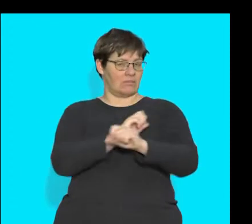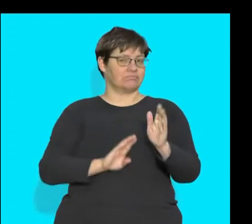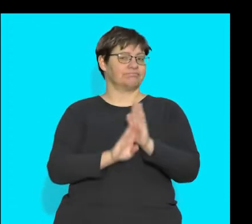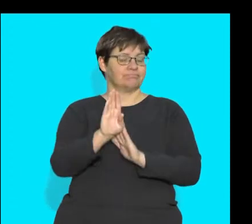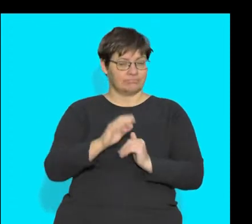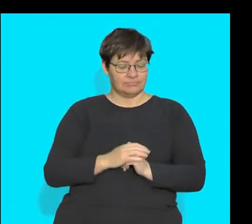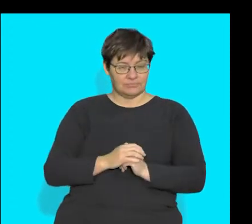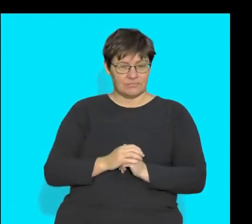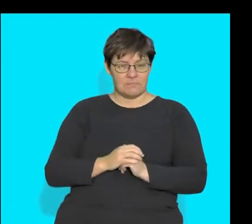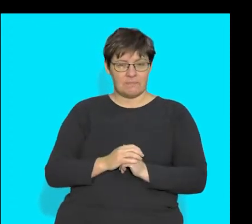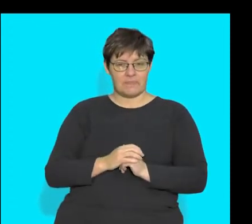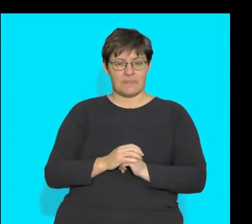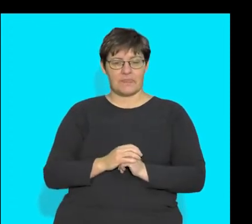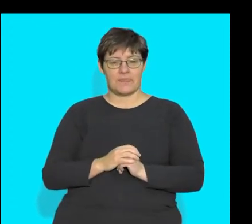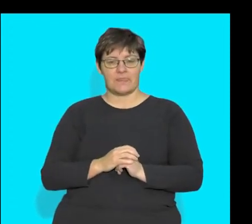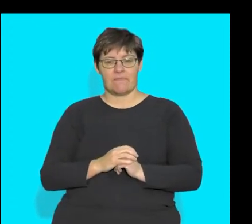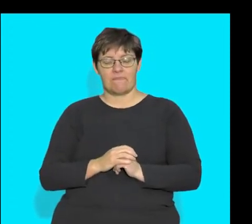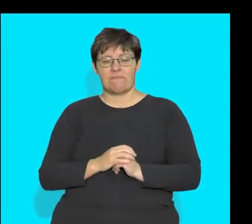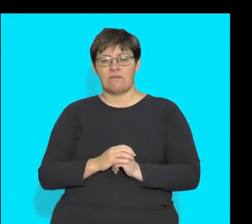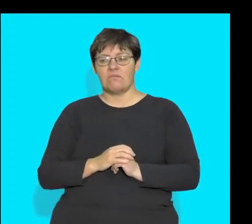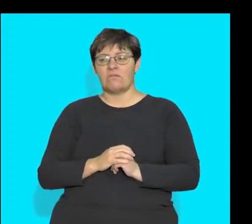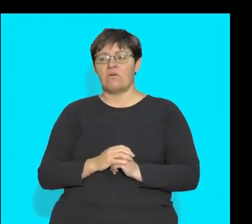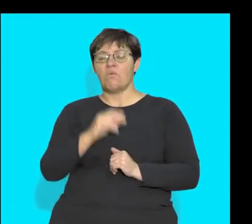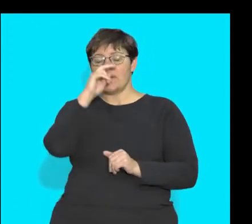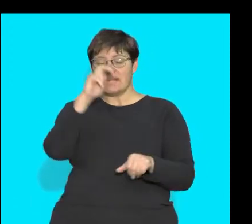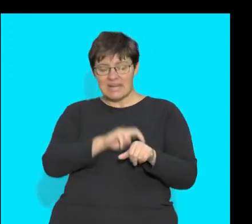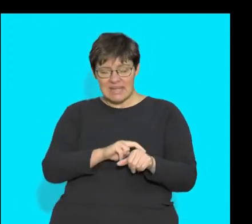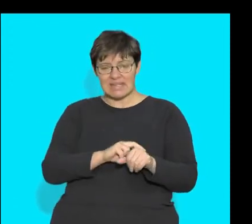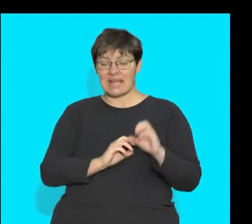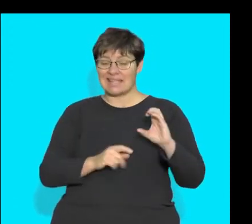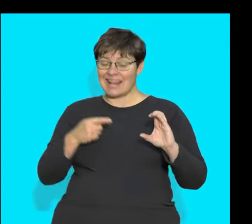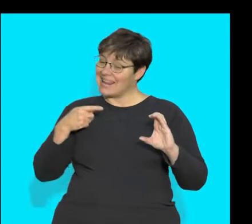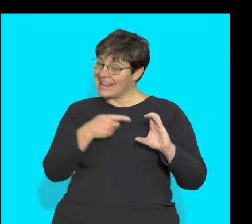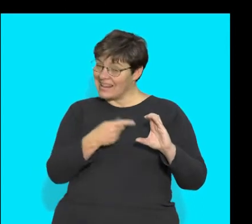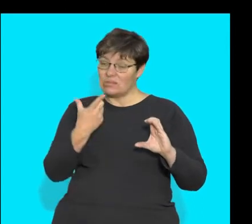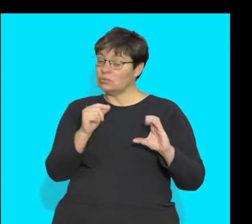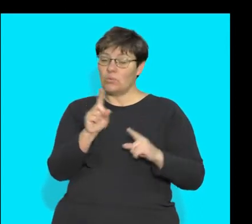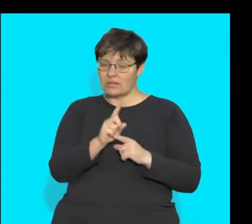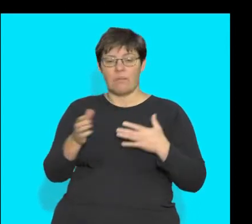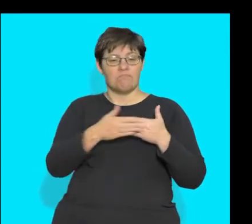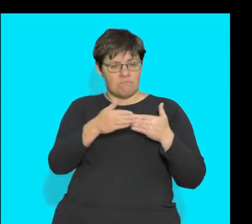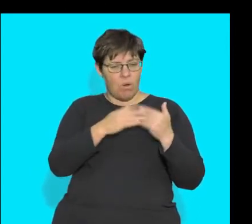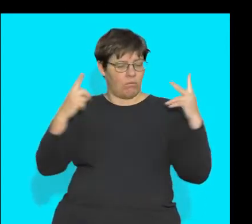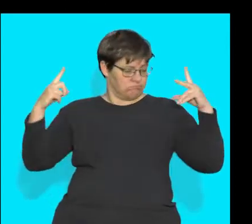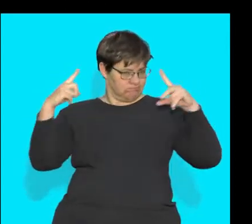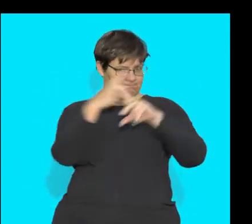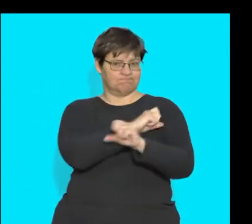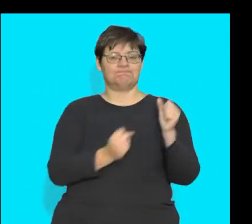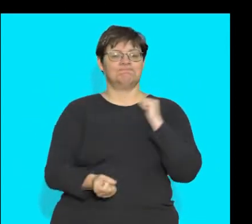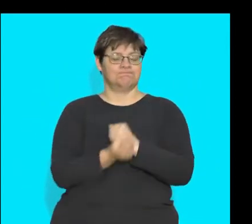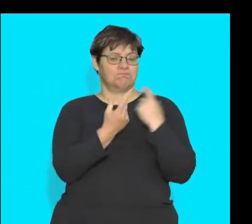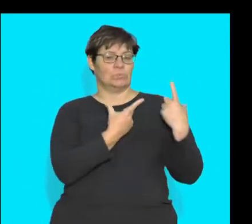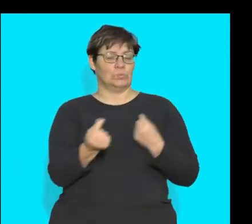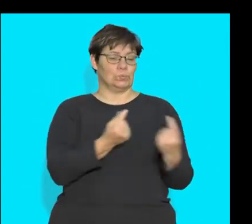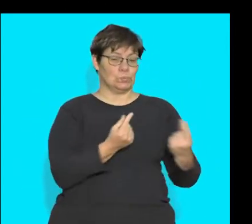complex, and with that complexity, needed a cell that could do, all right, far more complex